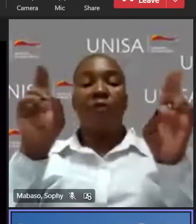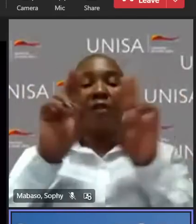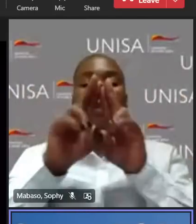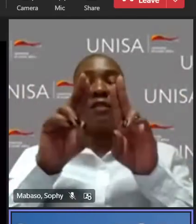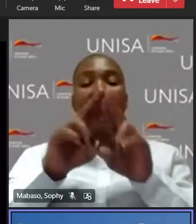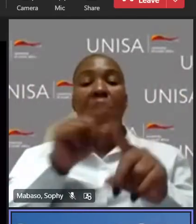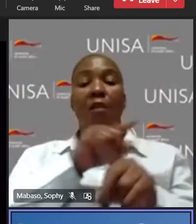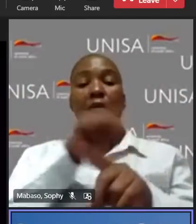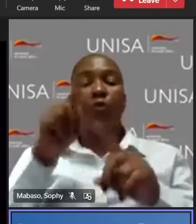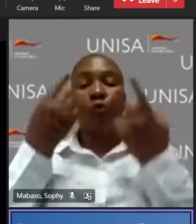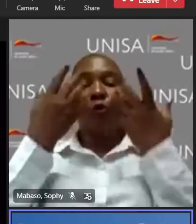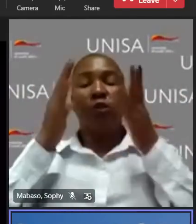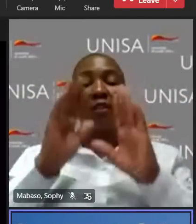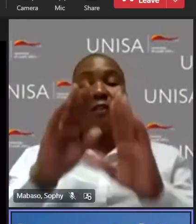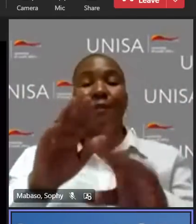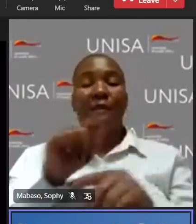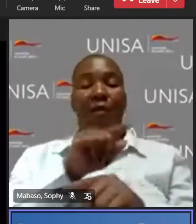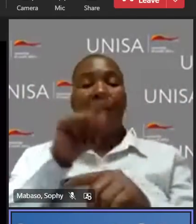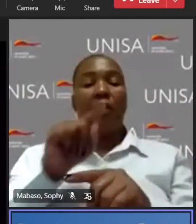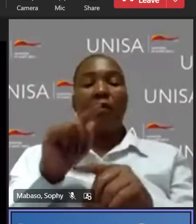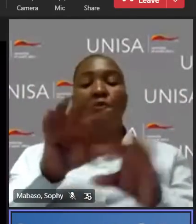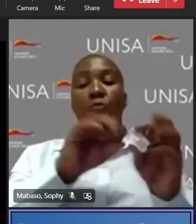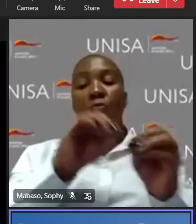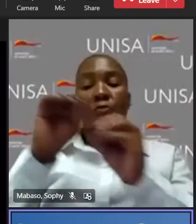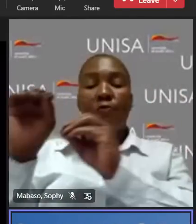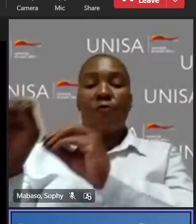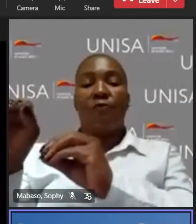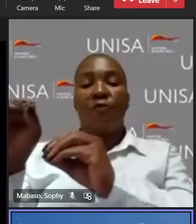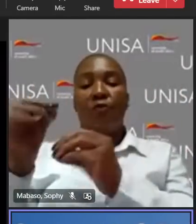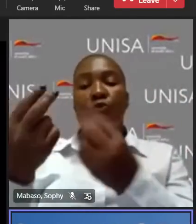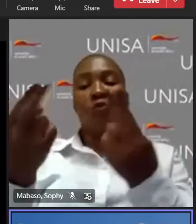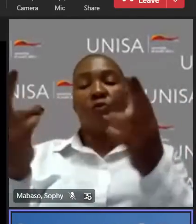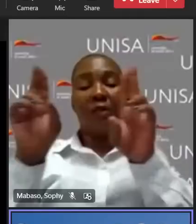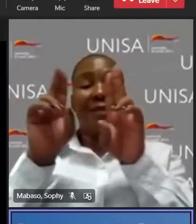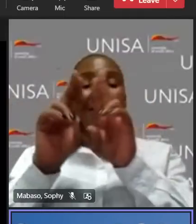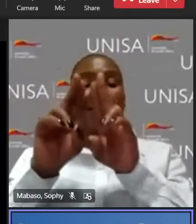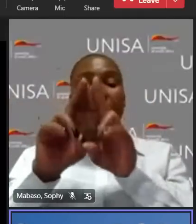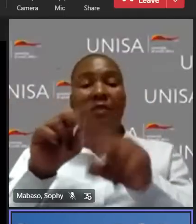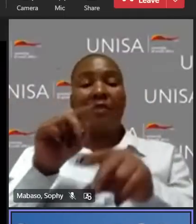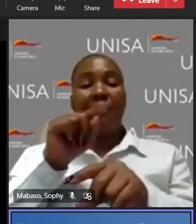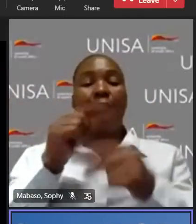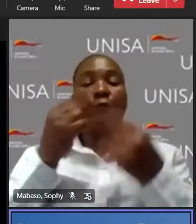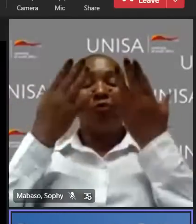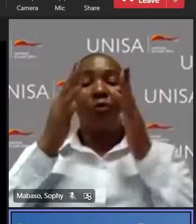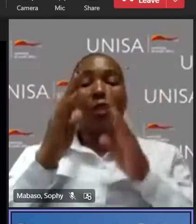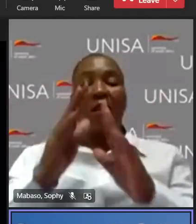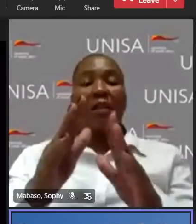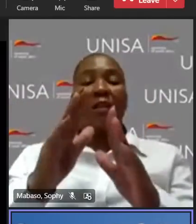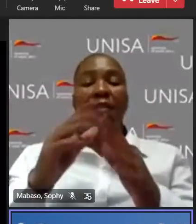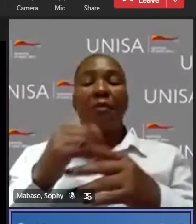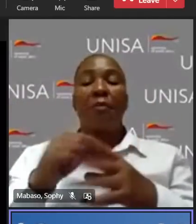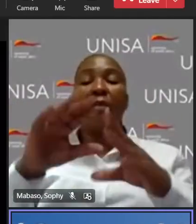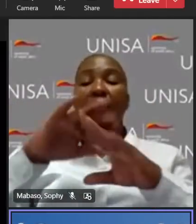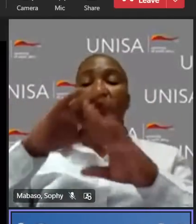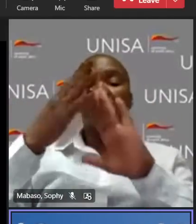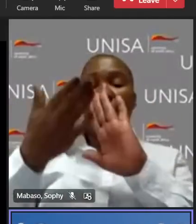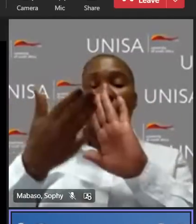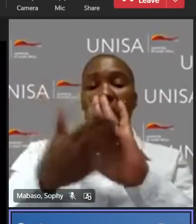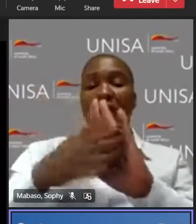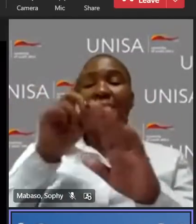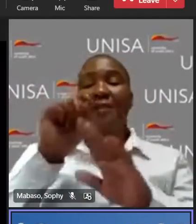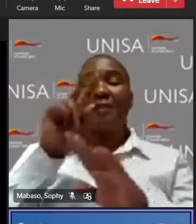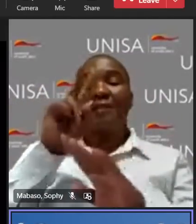Those students, in order to be moved to the university, a student must have completed the